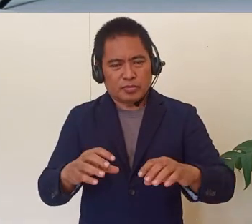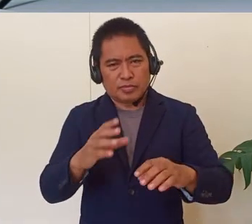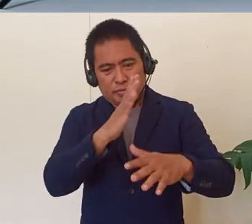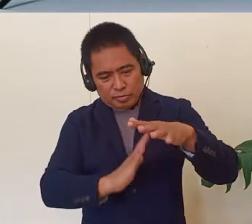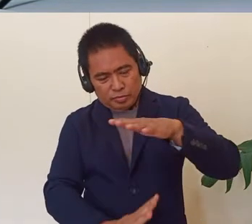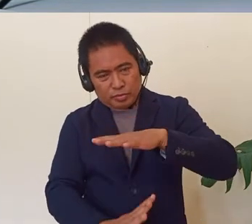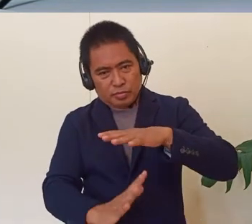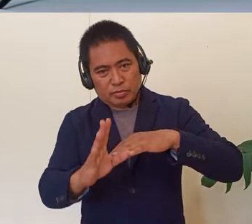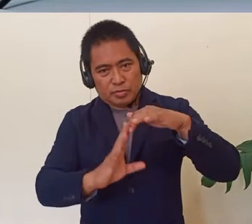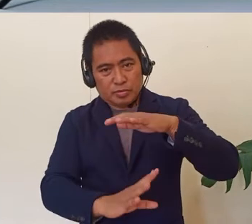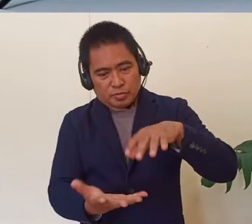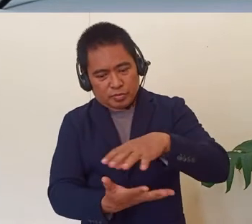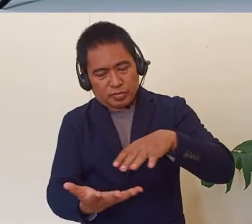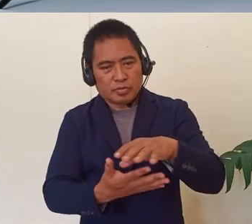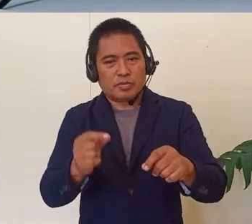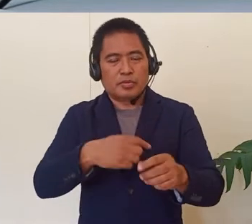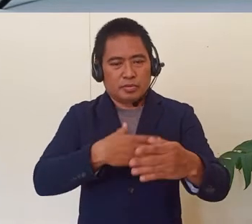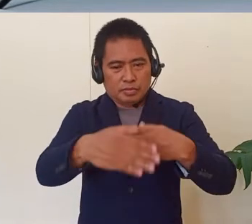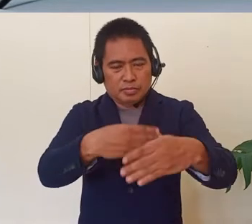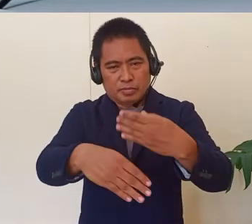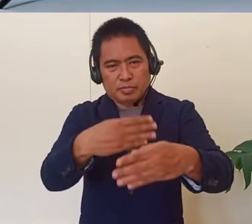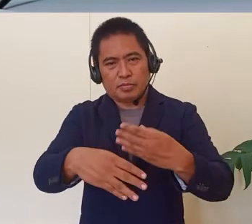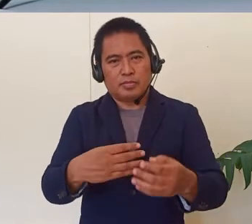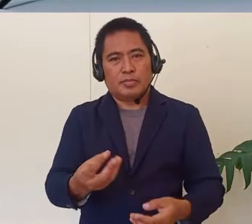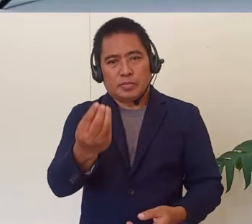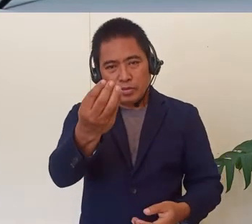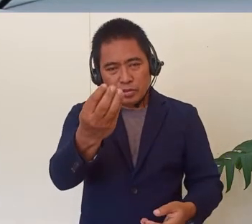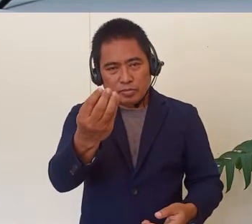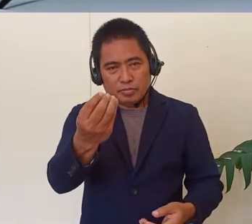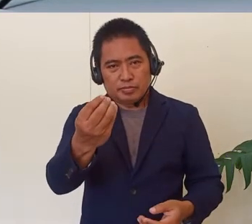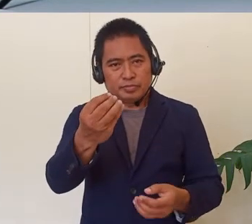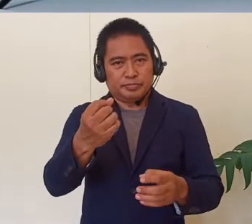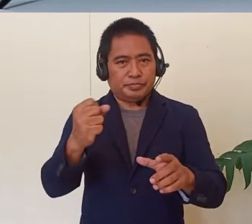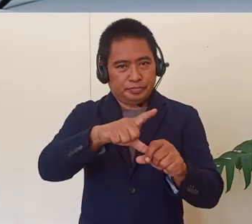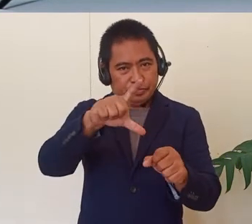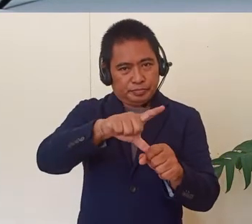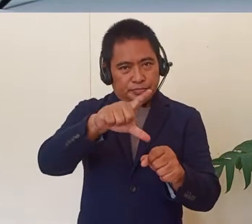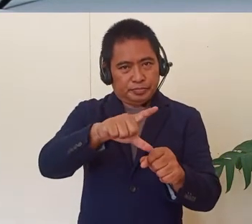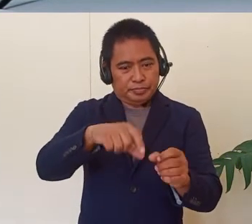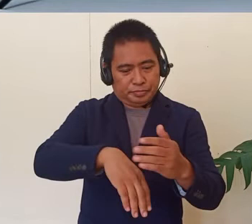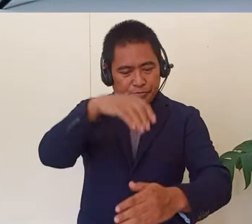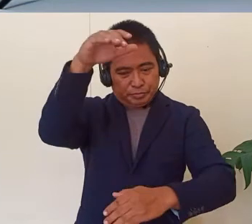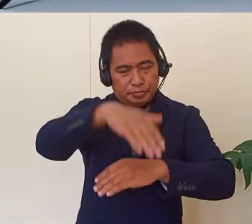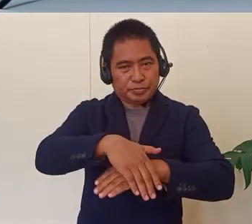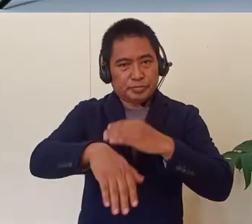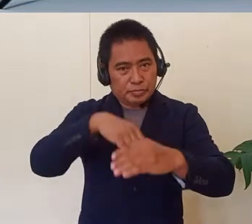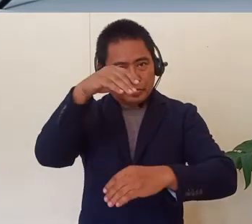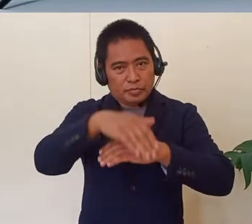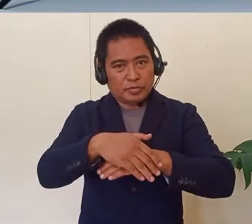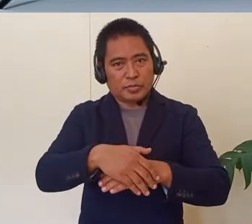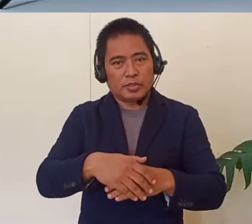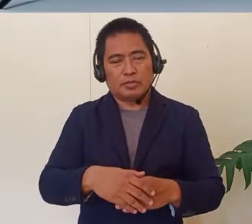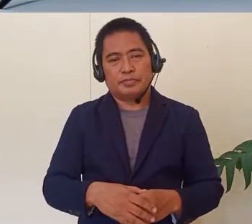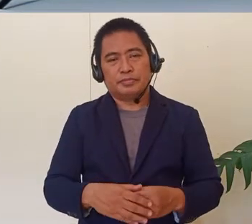of the solutes will come out of the solution. Once precipitation occurs,